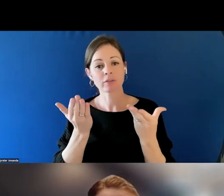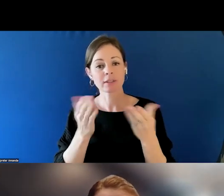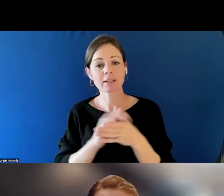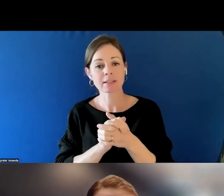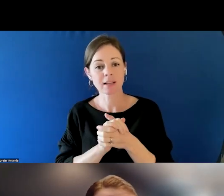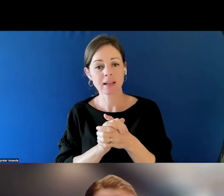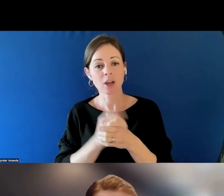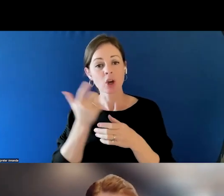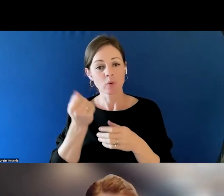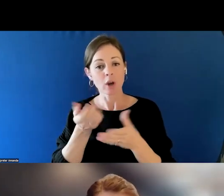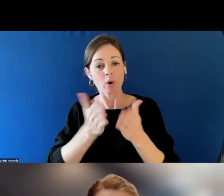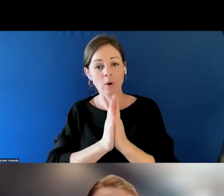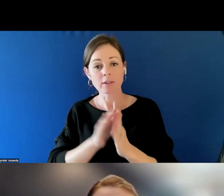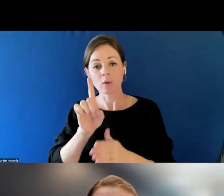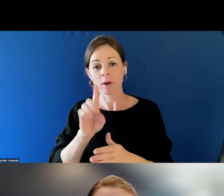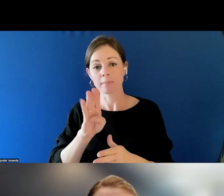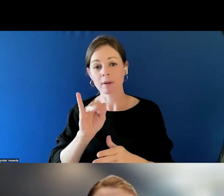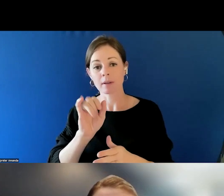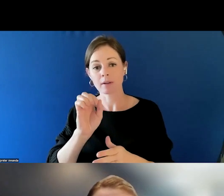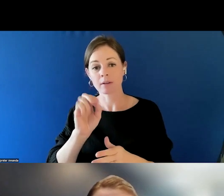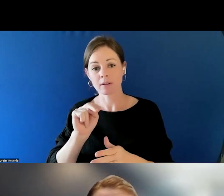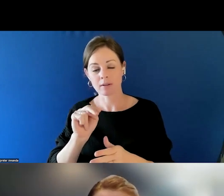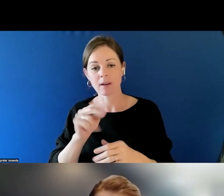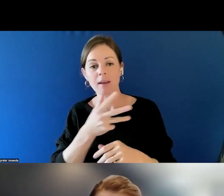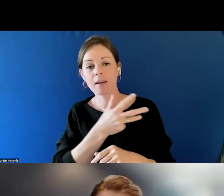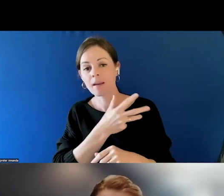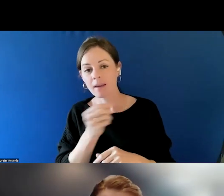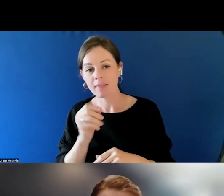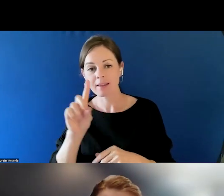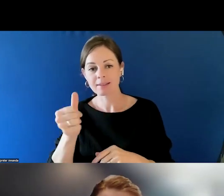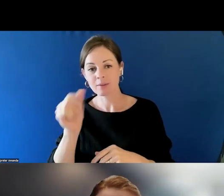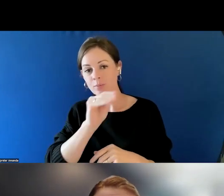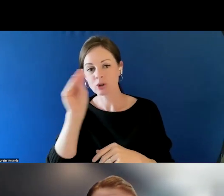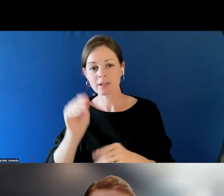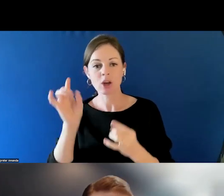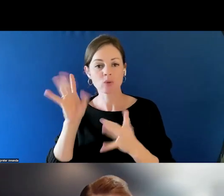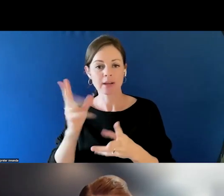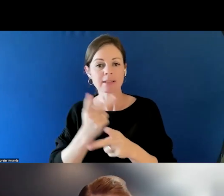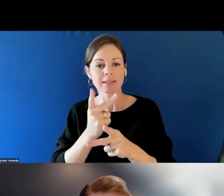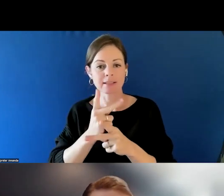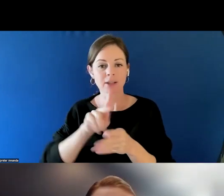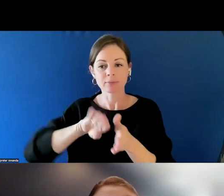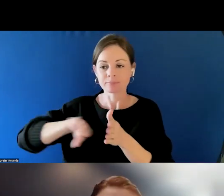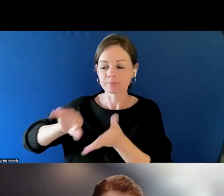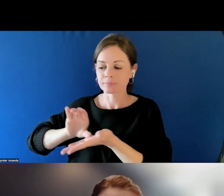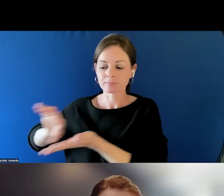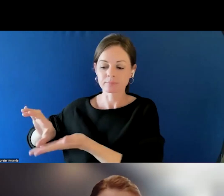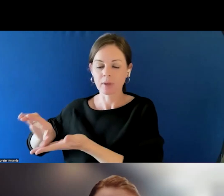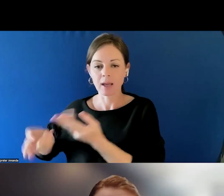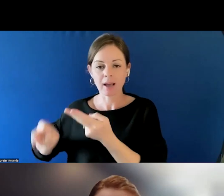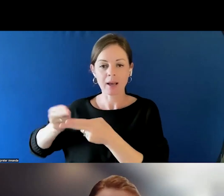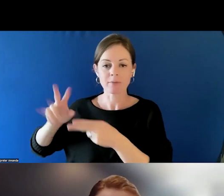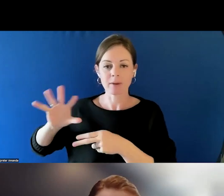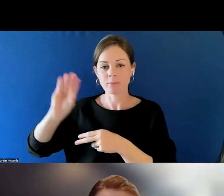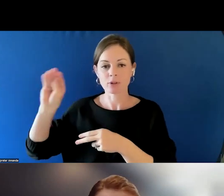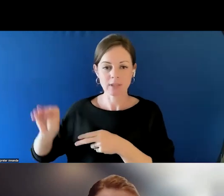it's requesting $1 billion, as well as the 10% crisis care set aside up from 5%, and a new 10%